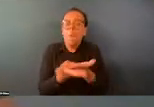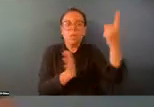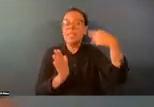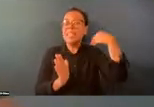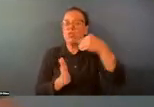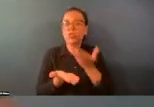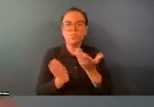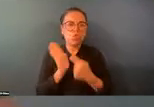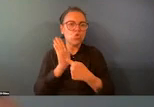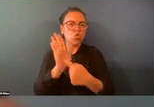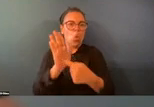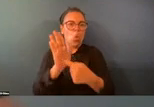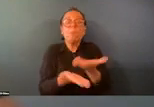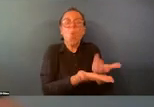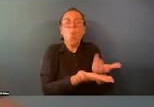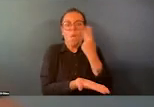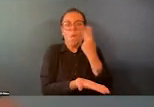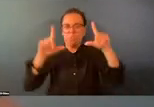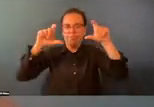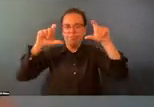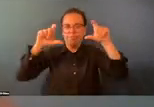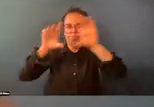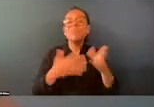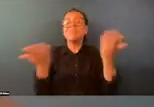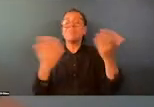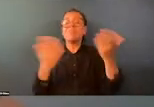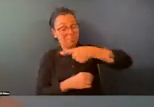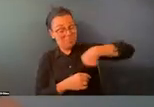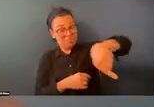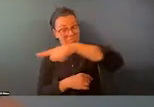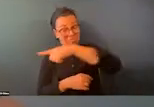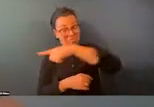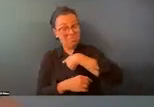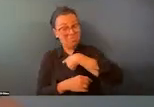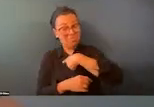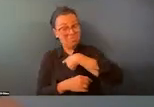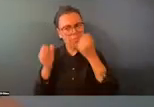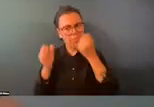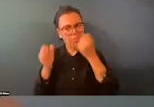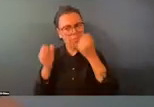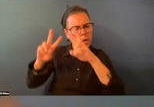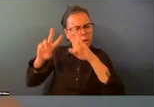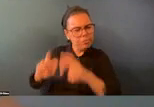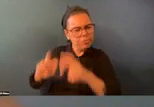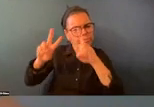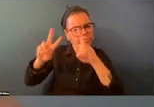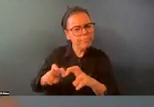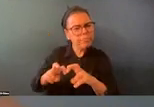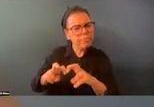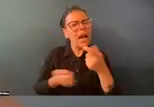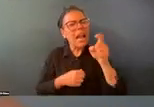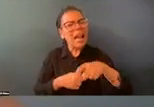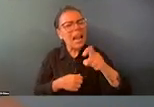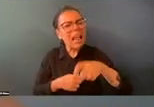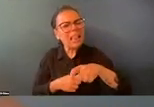initiatives to identify and address gender-specific impacts of climate change, taking women-specific circumstances into account, and for women's